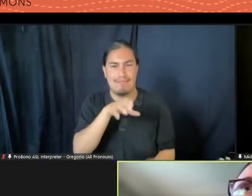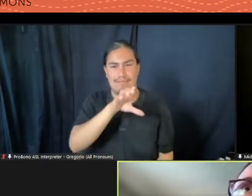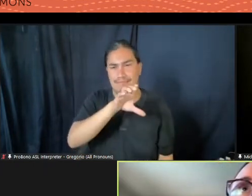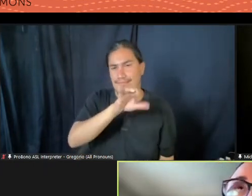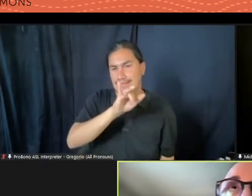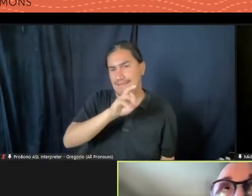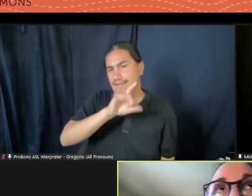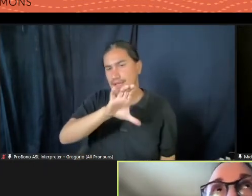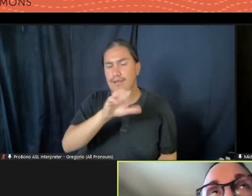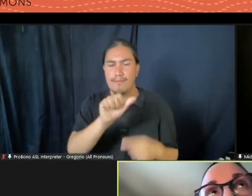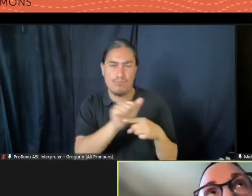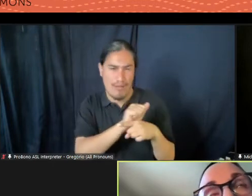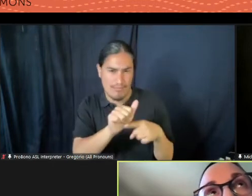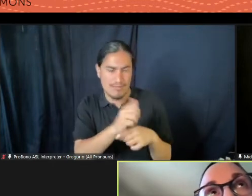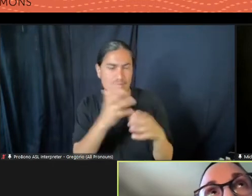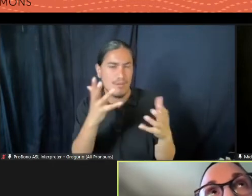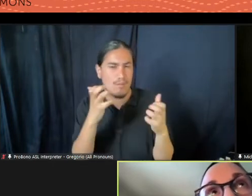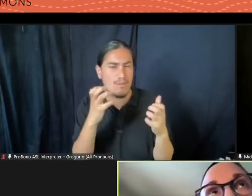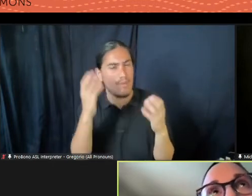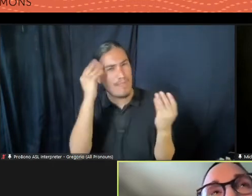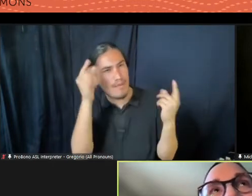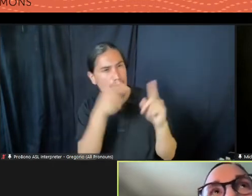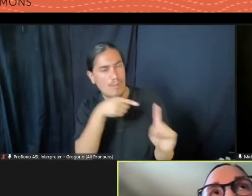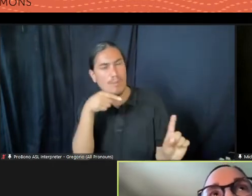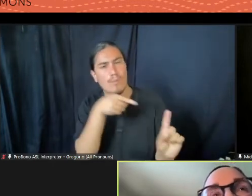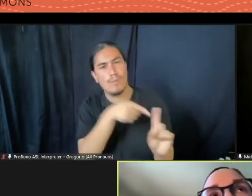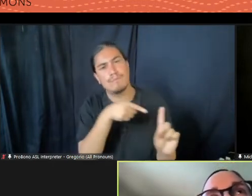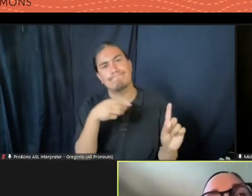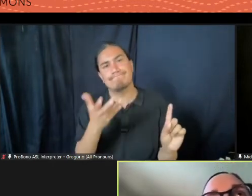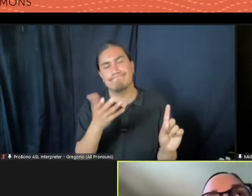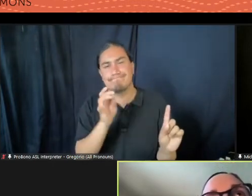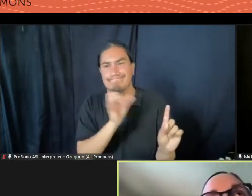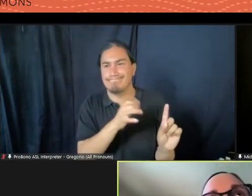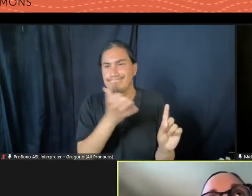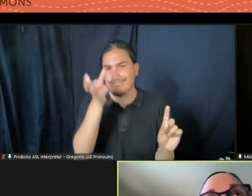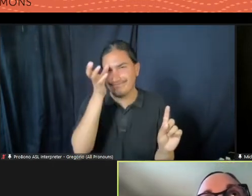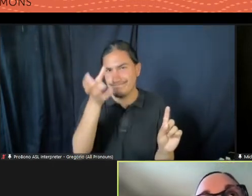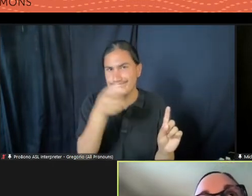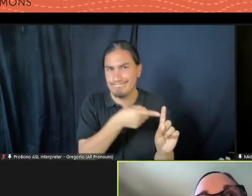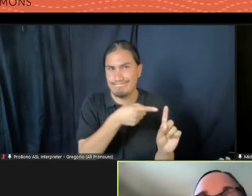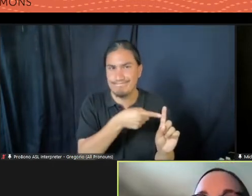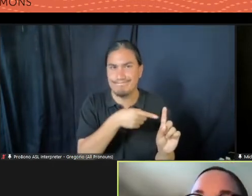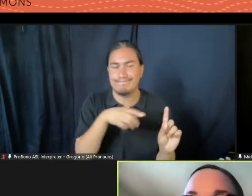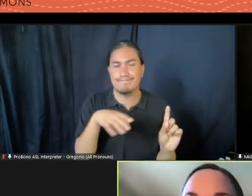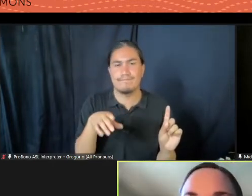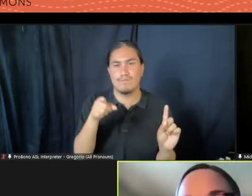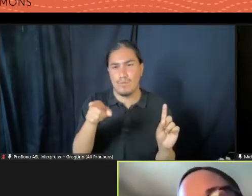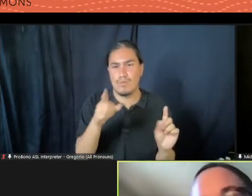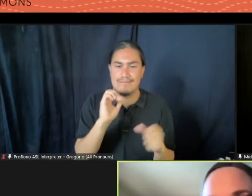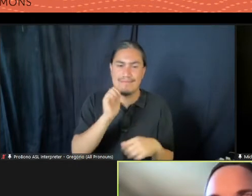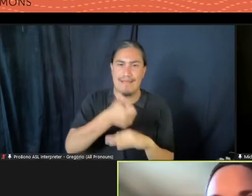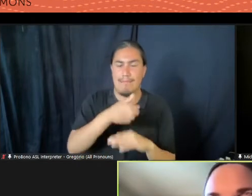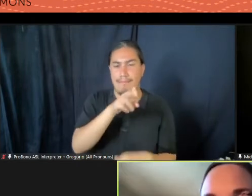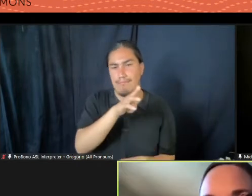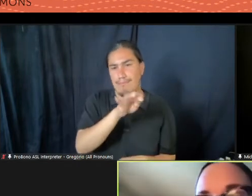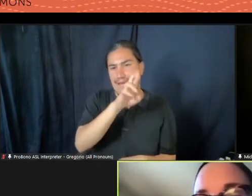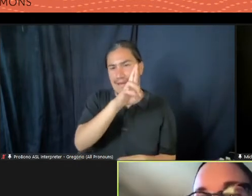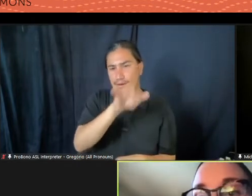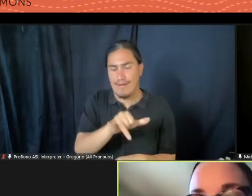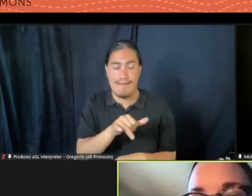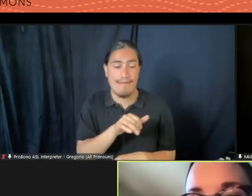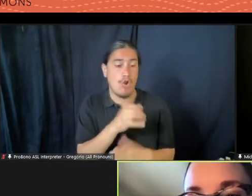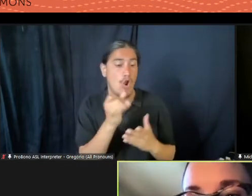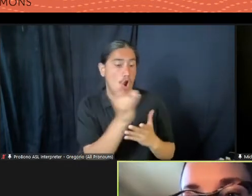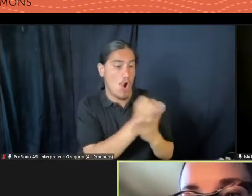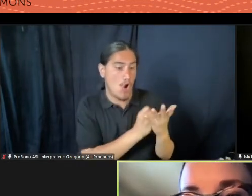And I kind of want to really think about that that binary you set up of, you know, the art game, the service game, and the